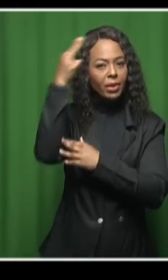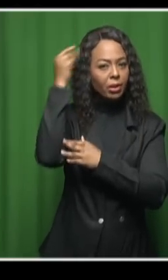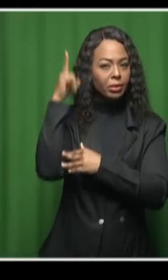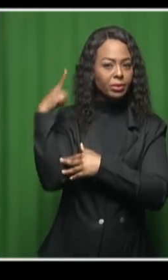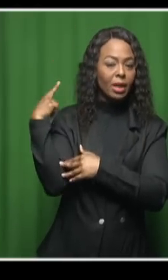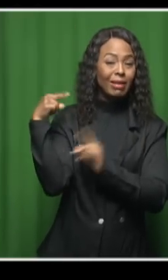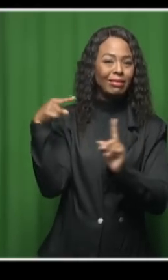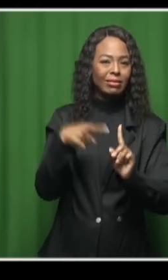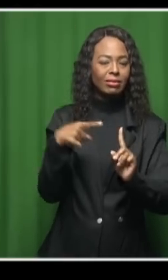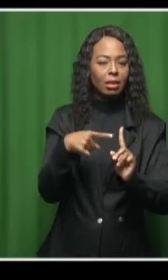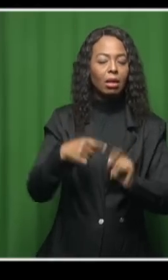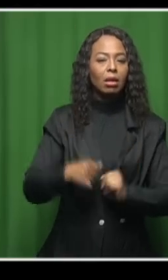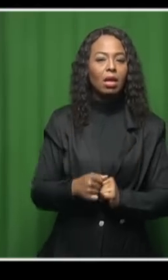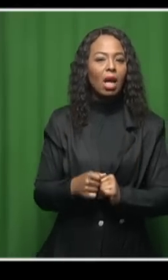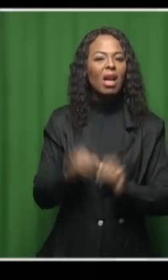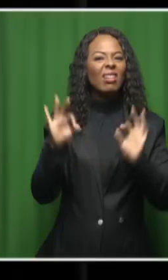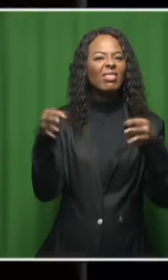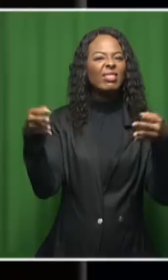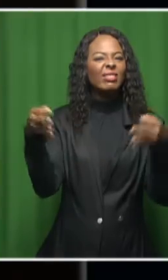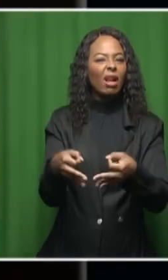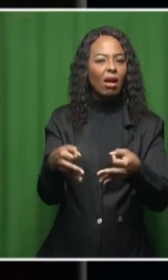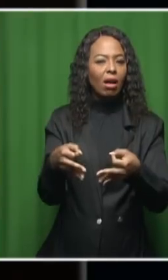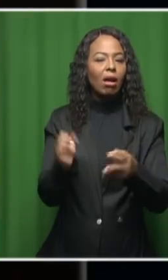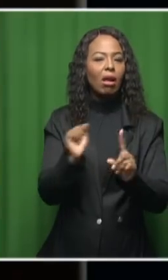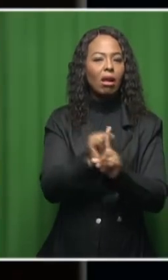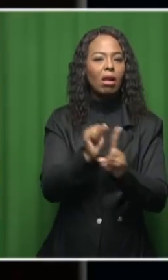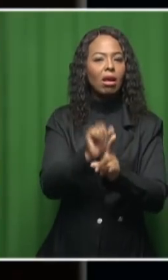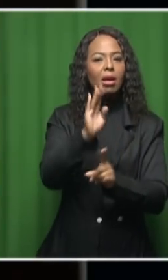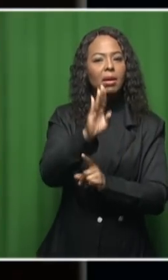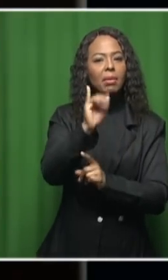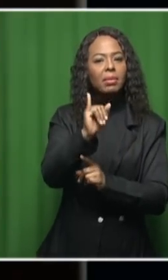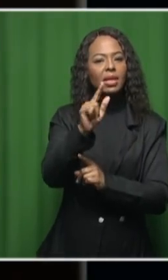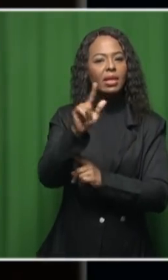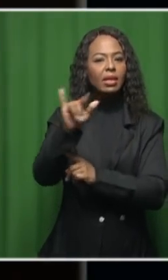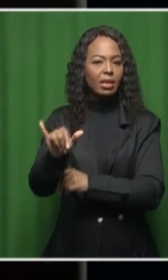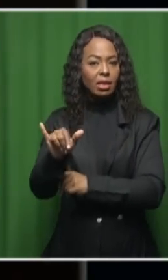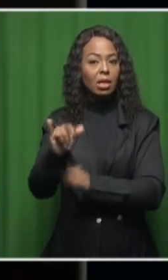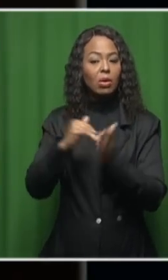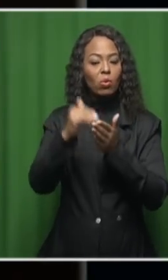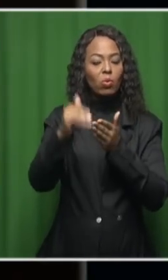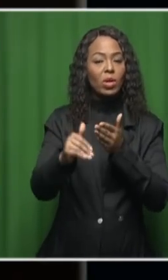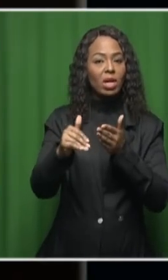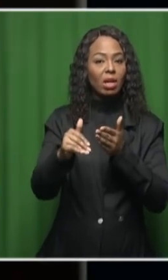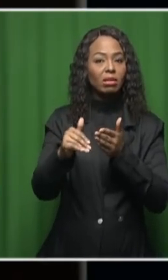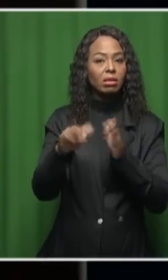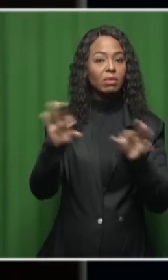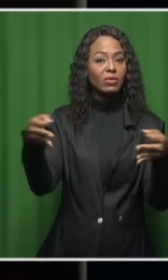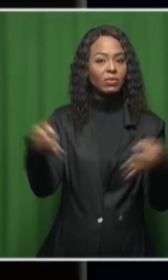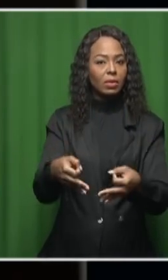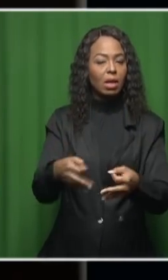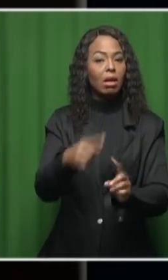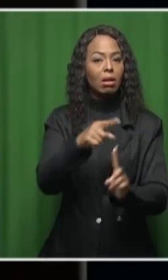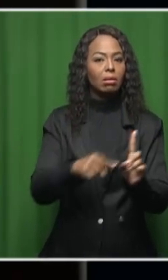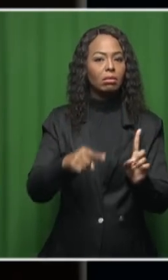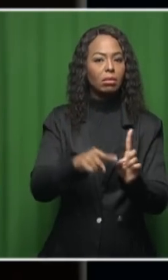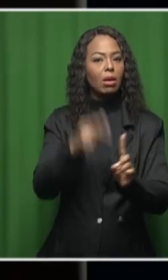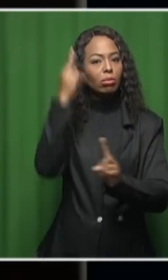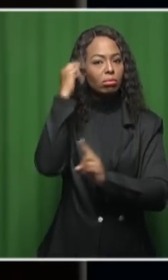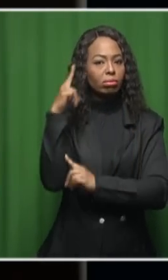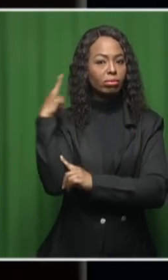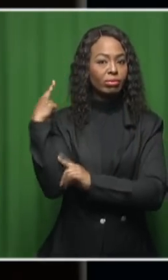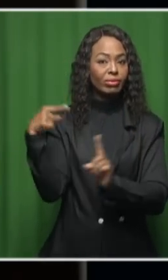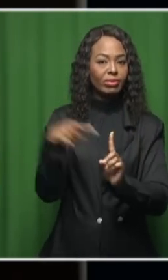at the funeral of Bali Masetla this weekend, where Lindiwe Sisulu was one of the speakers,